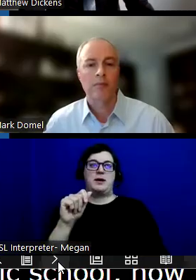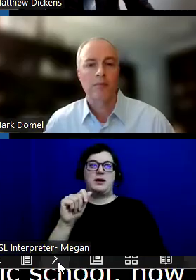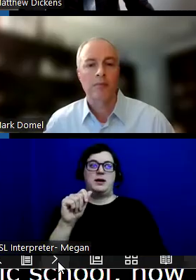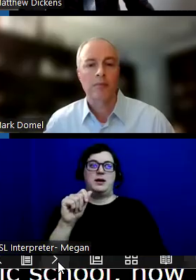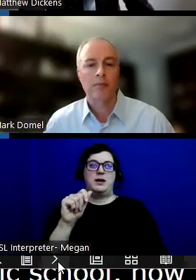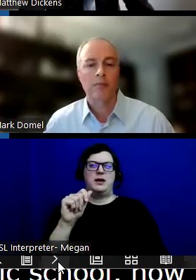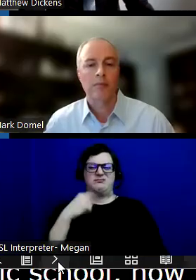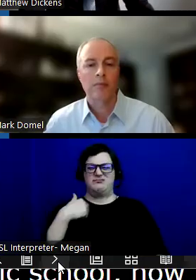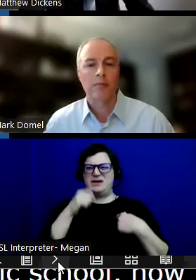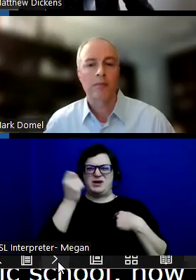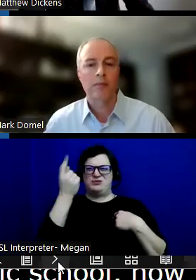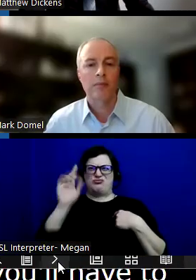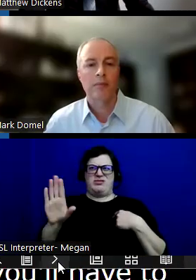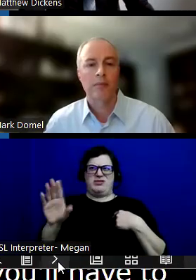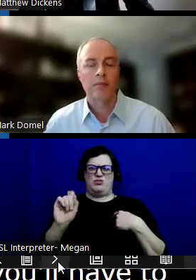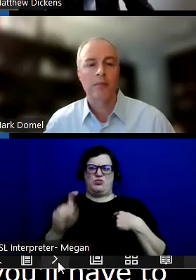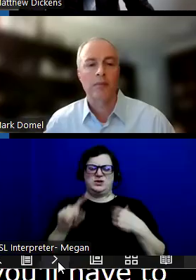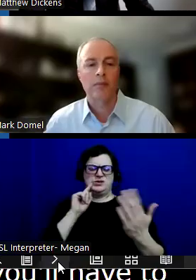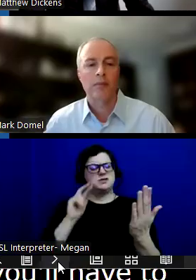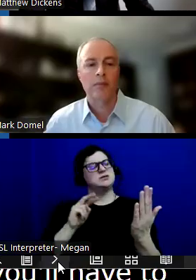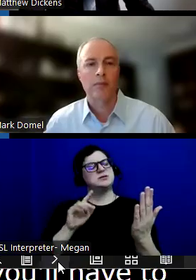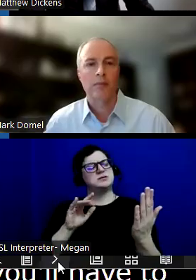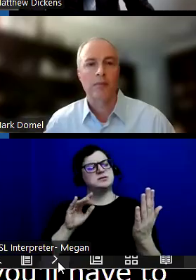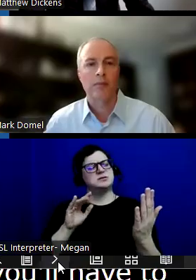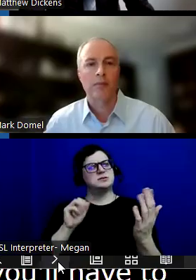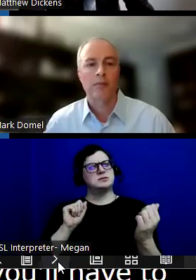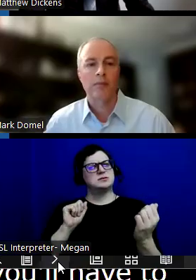I'm not understanding the question. Let me.